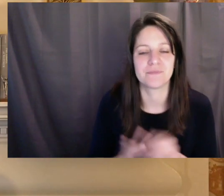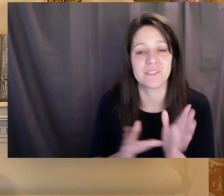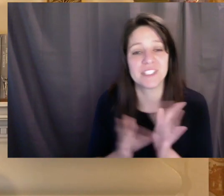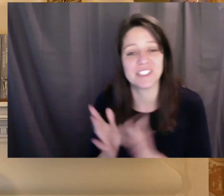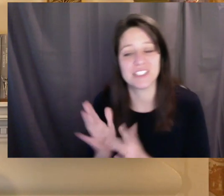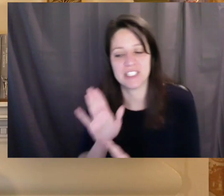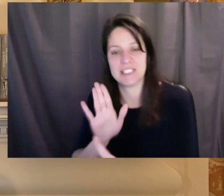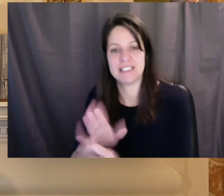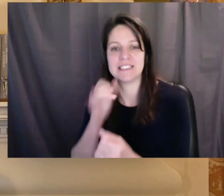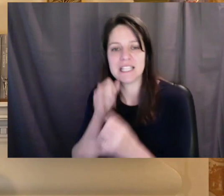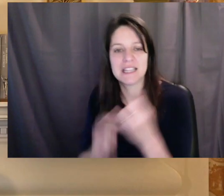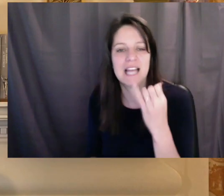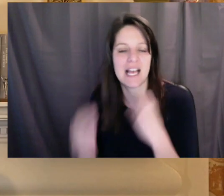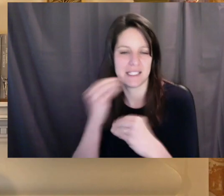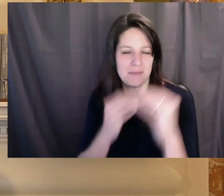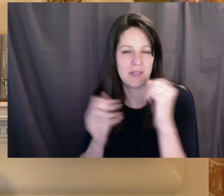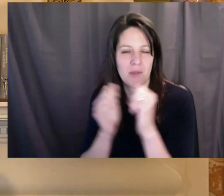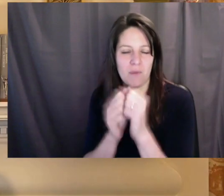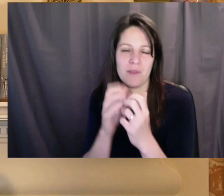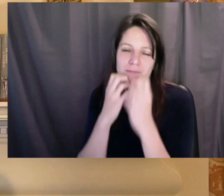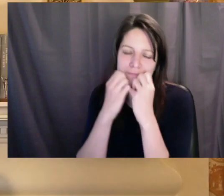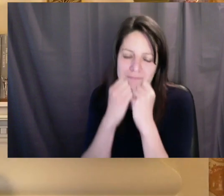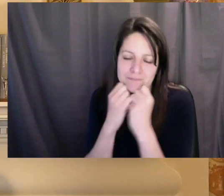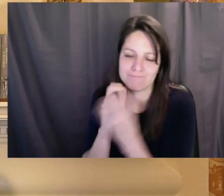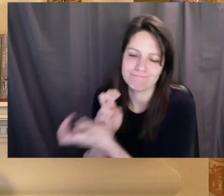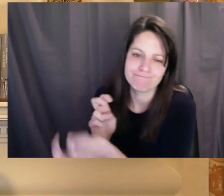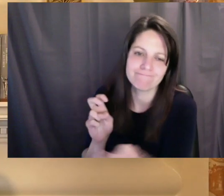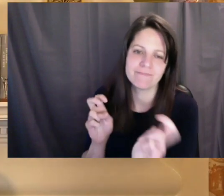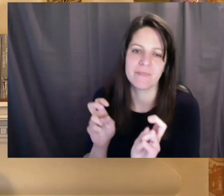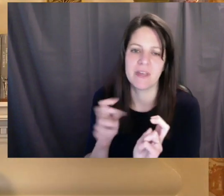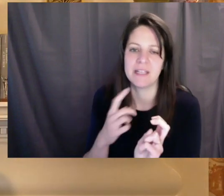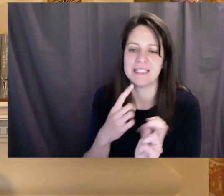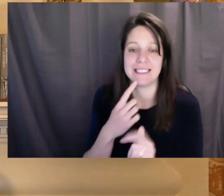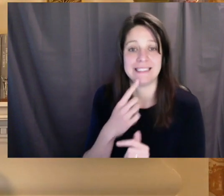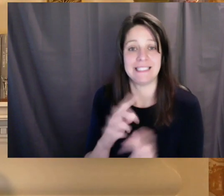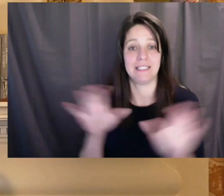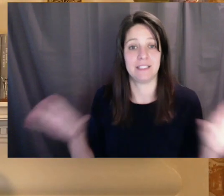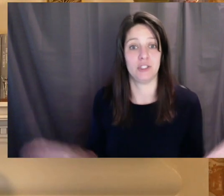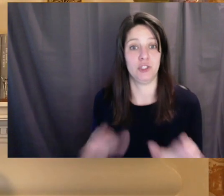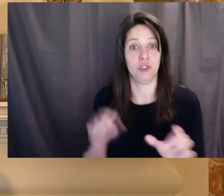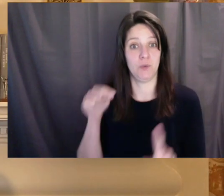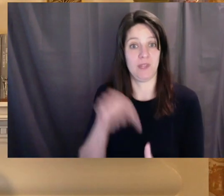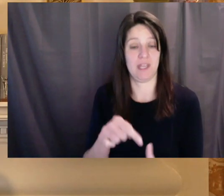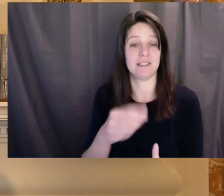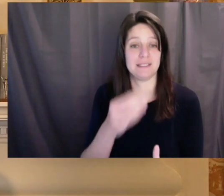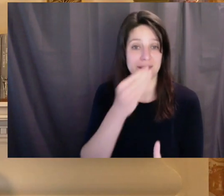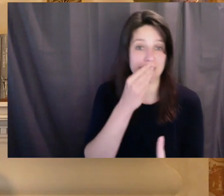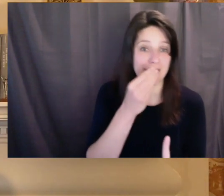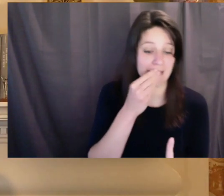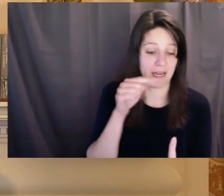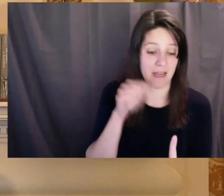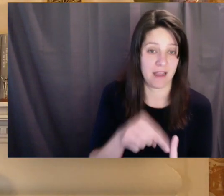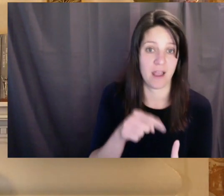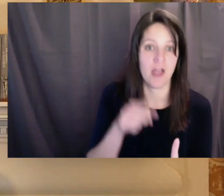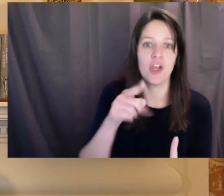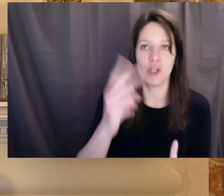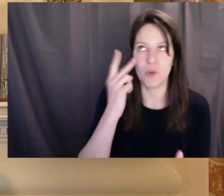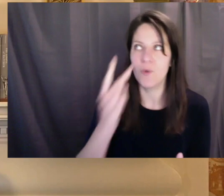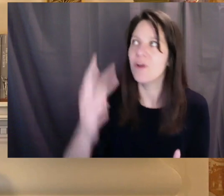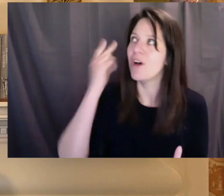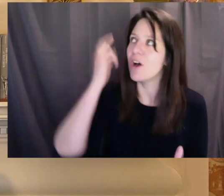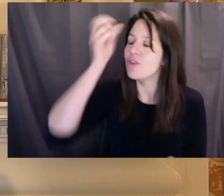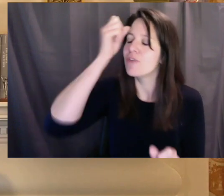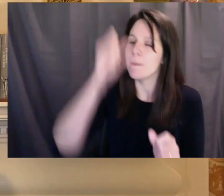influence. Jesus said in his last gathered meal with his loved ones, do this and remember